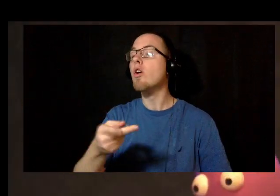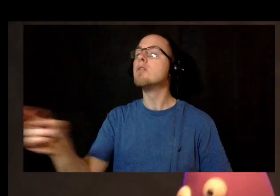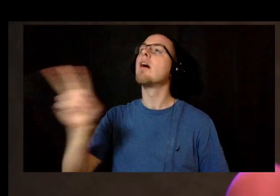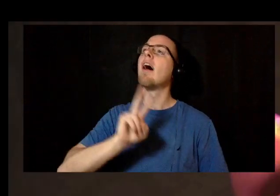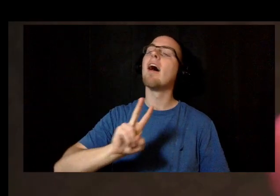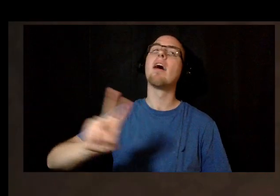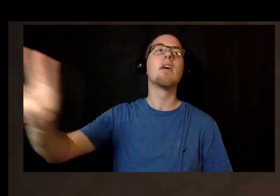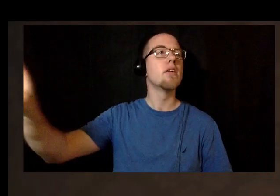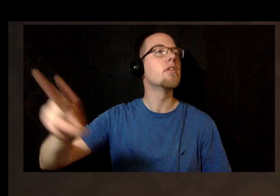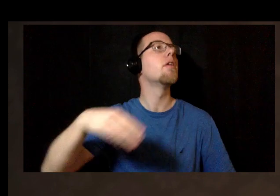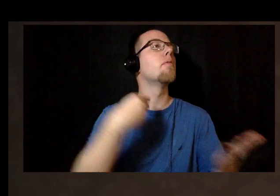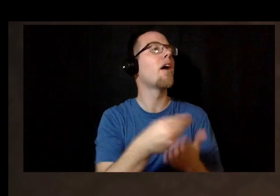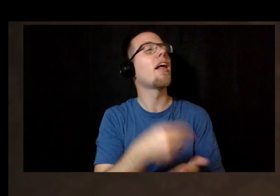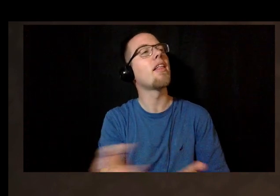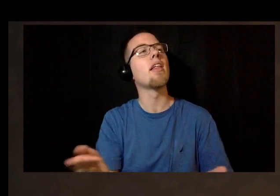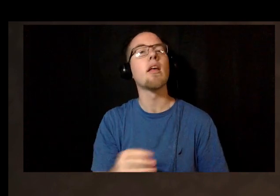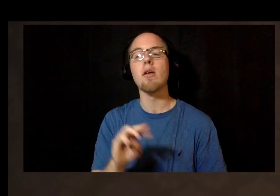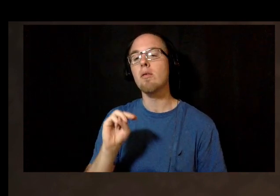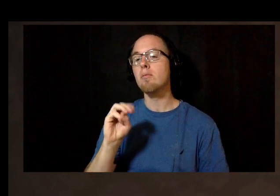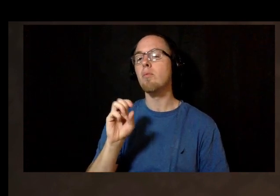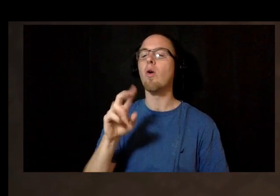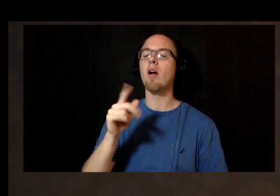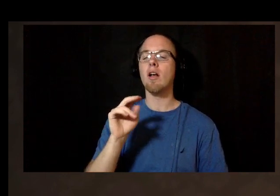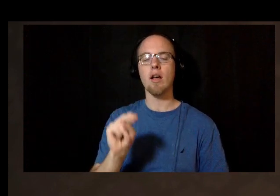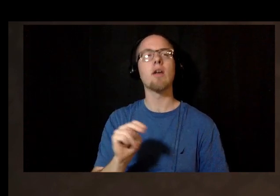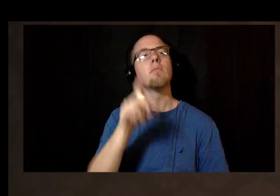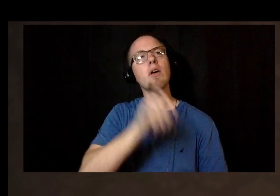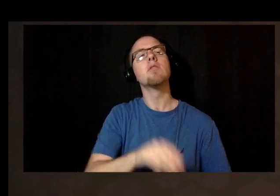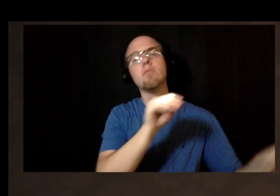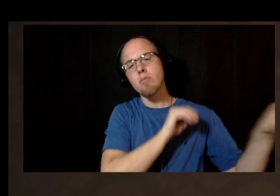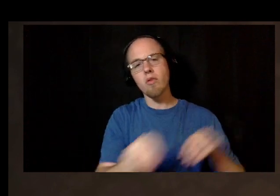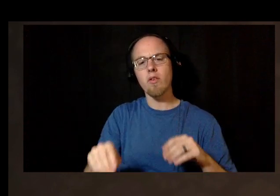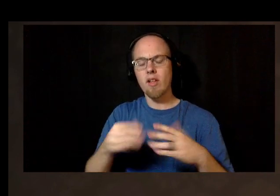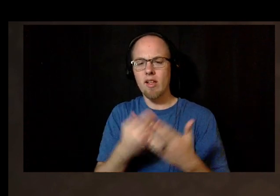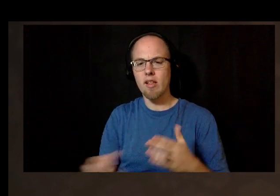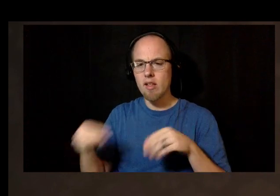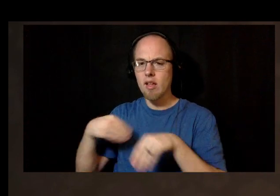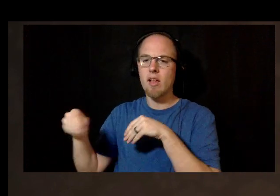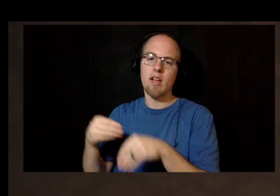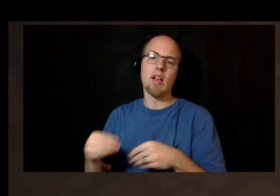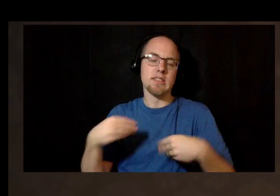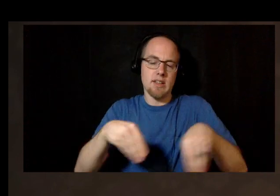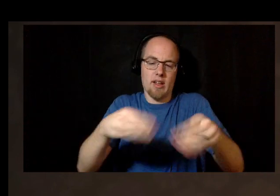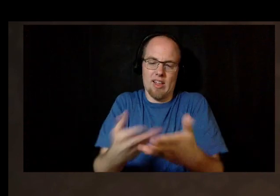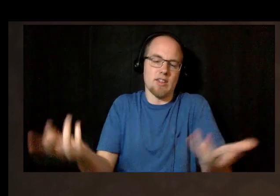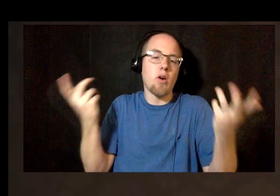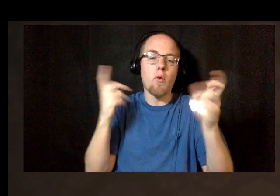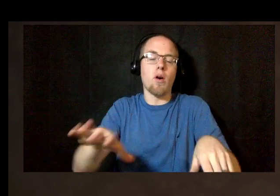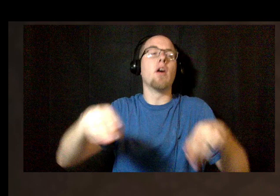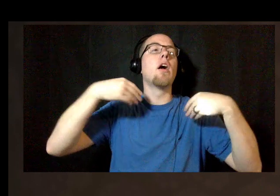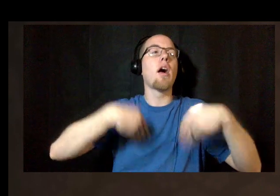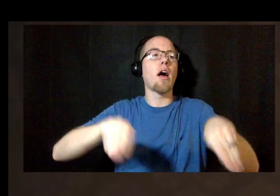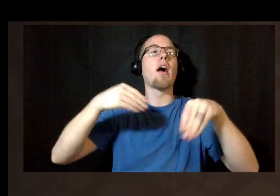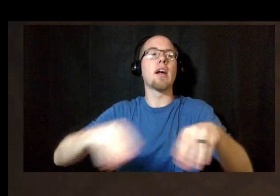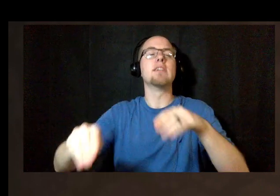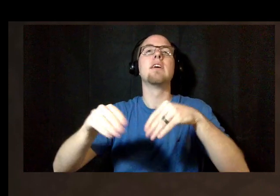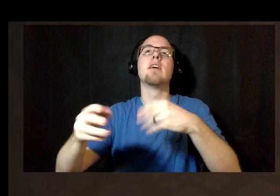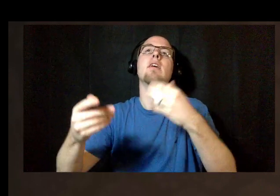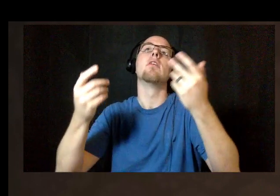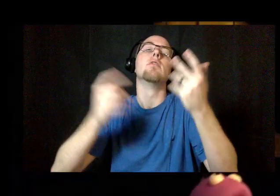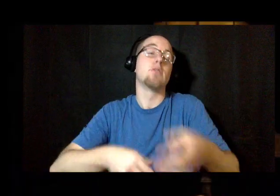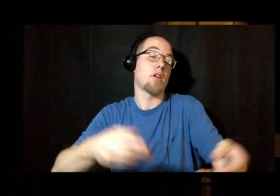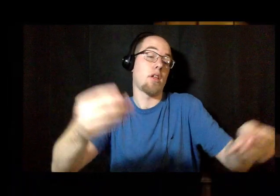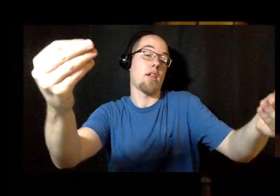for fittings, Morgan must suffer the indignity of moving his shit out and selling the stuff they don't want on Gumtree to this